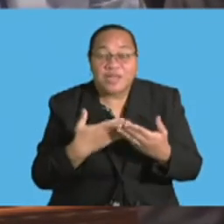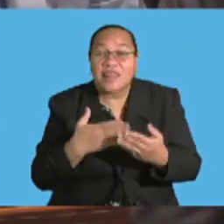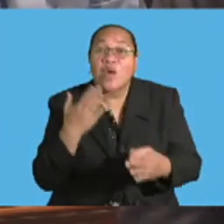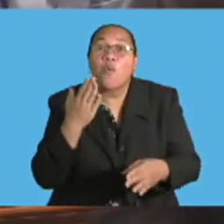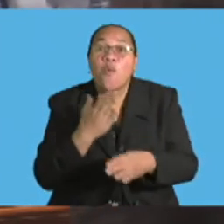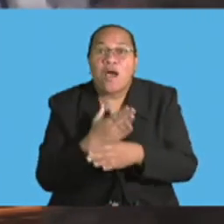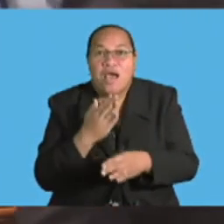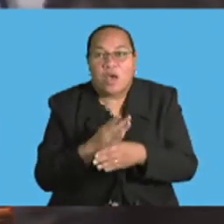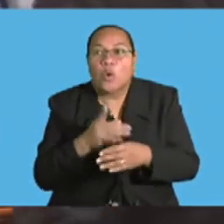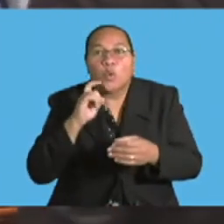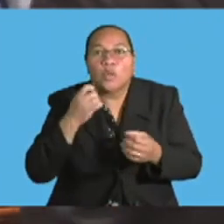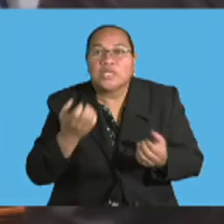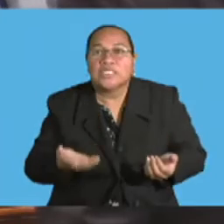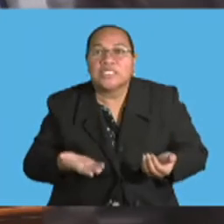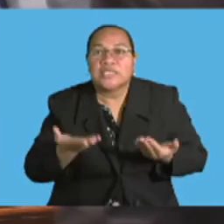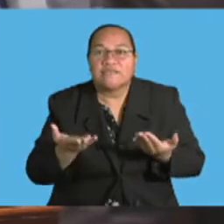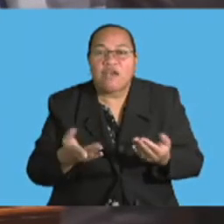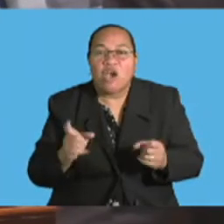create.